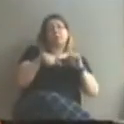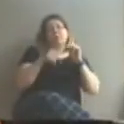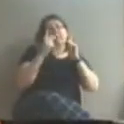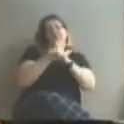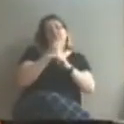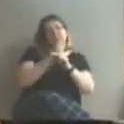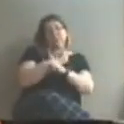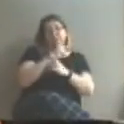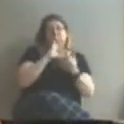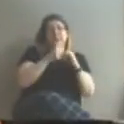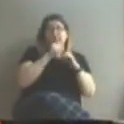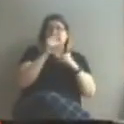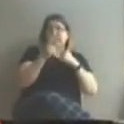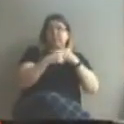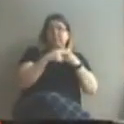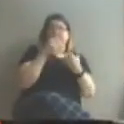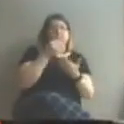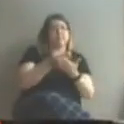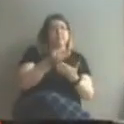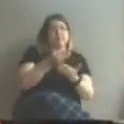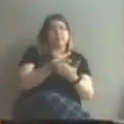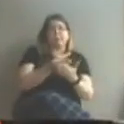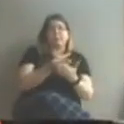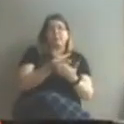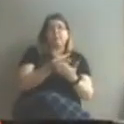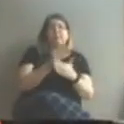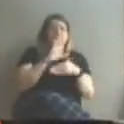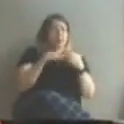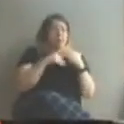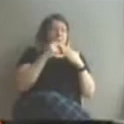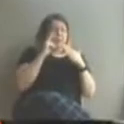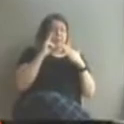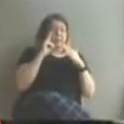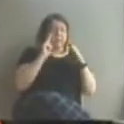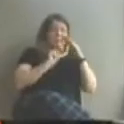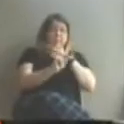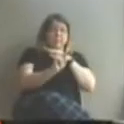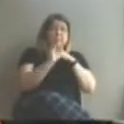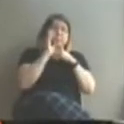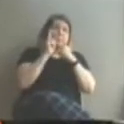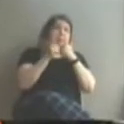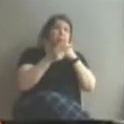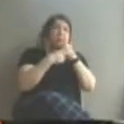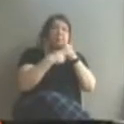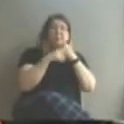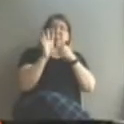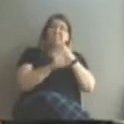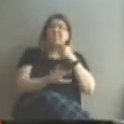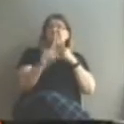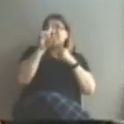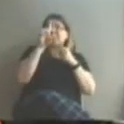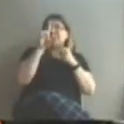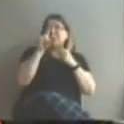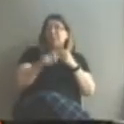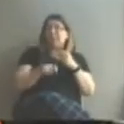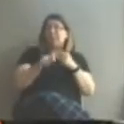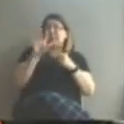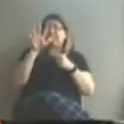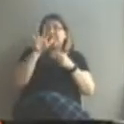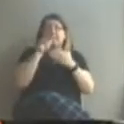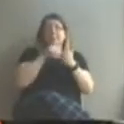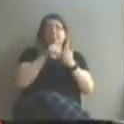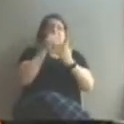figure out how this wasn't saving us money, because all of our estimates were it was going to save us about $1.5 million a year.